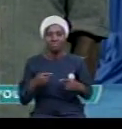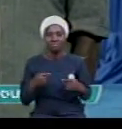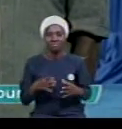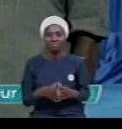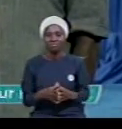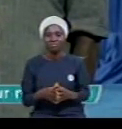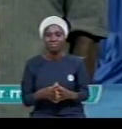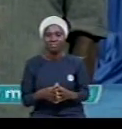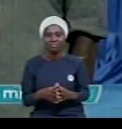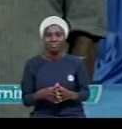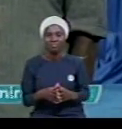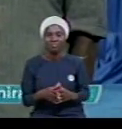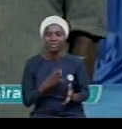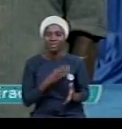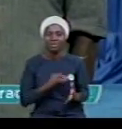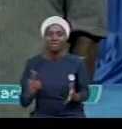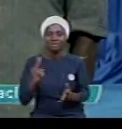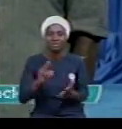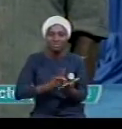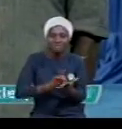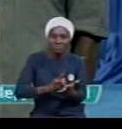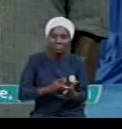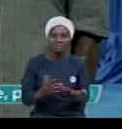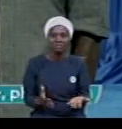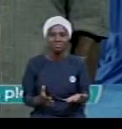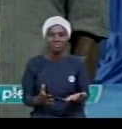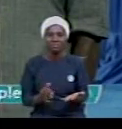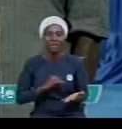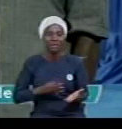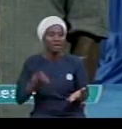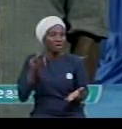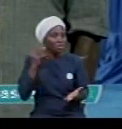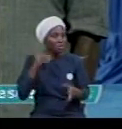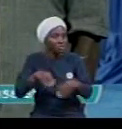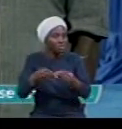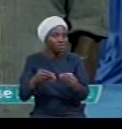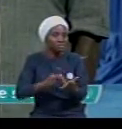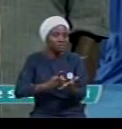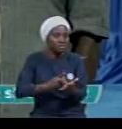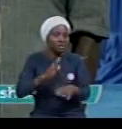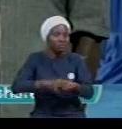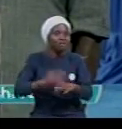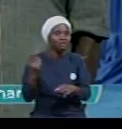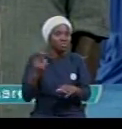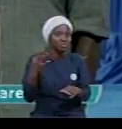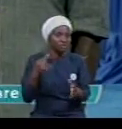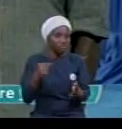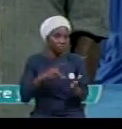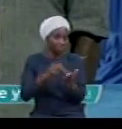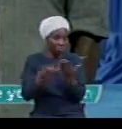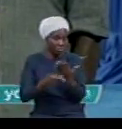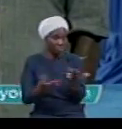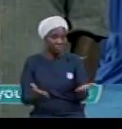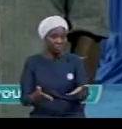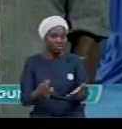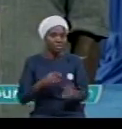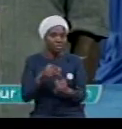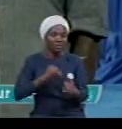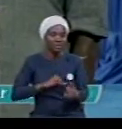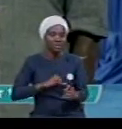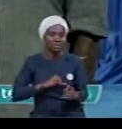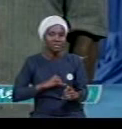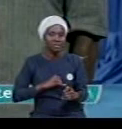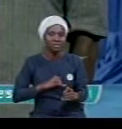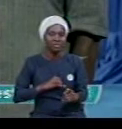I started the drugs, and I finished the drugs on Thursday morning, the Thursday of the crusade. So when I finished the drug, the night, I ate late that